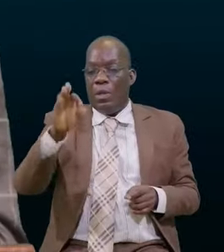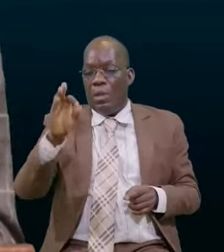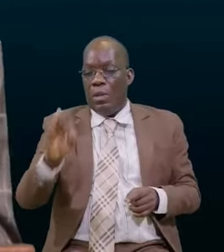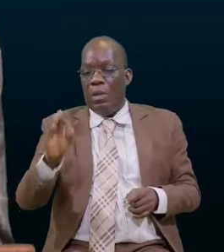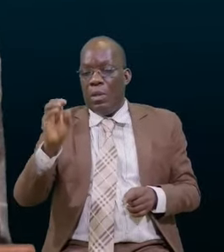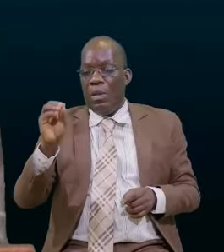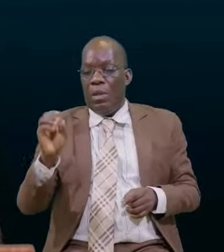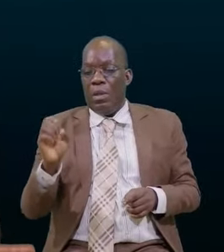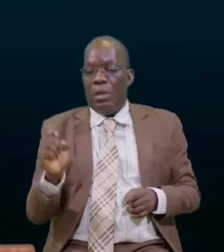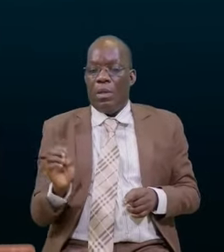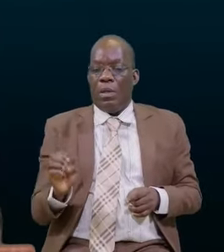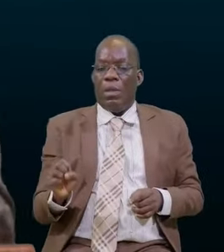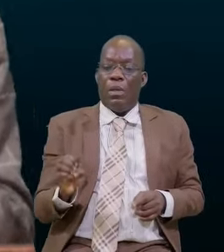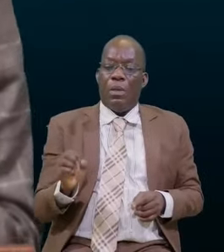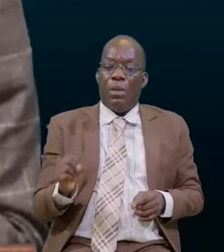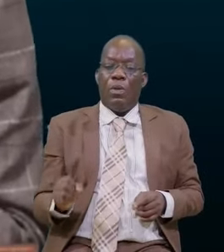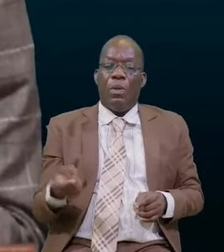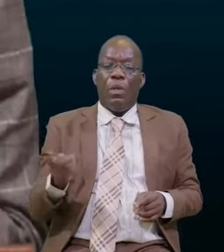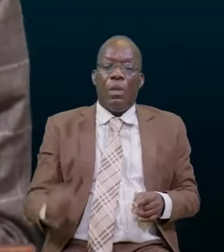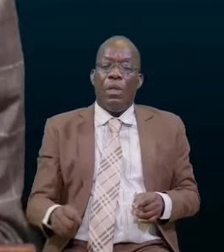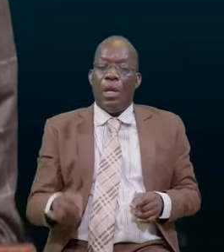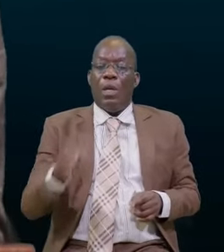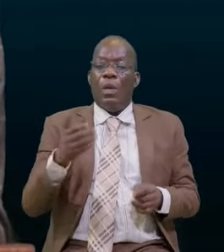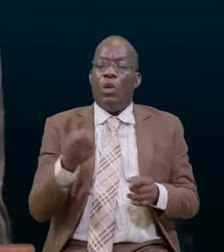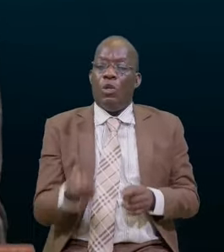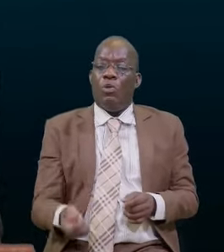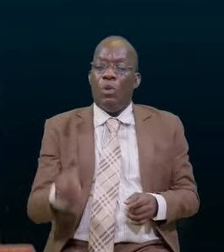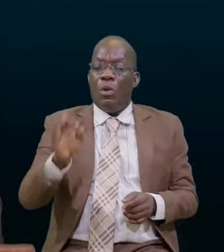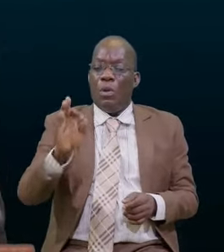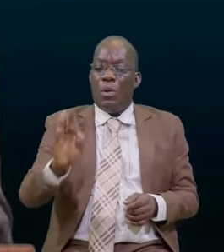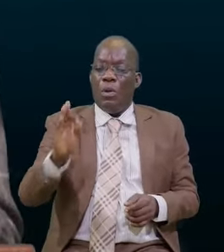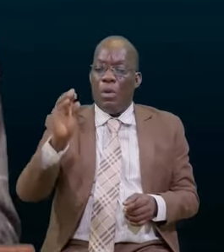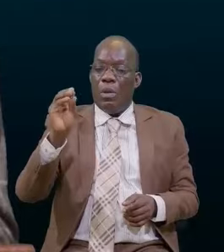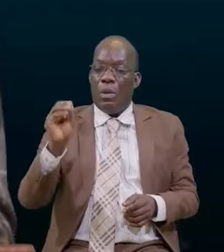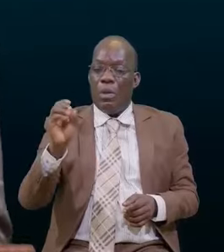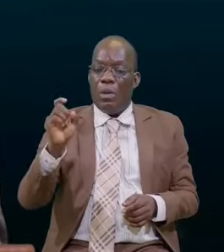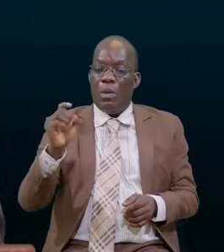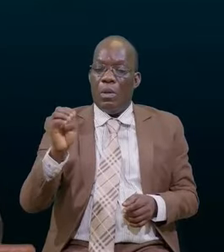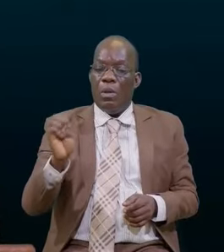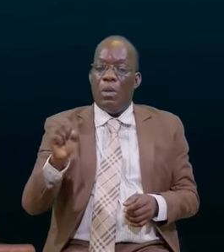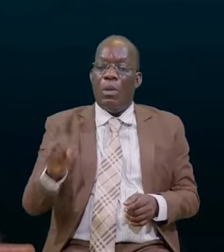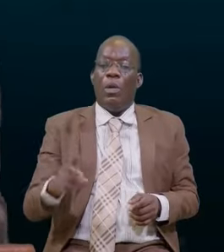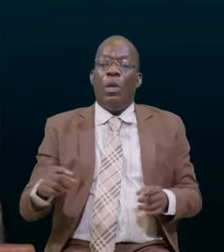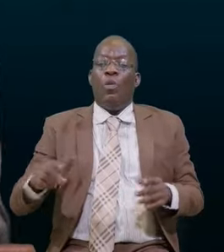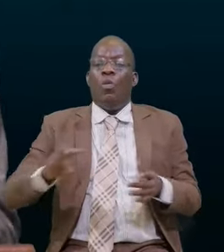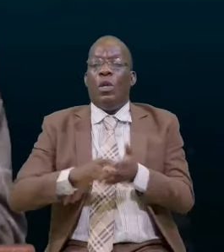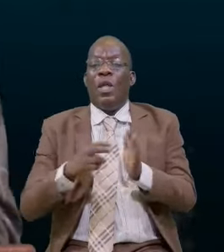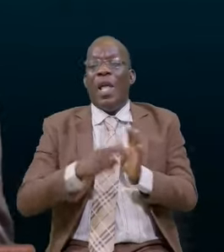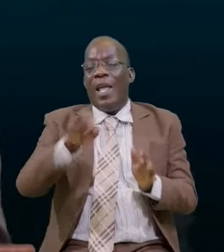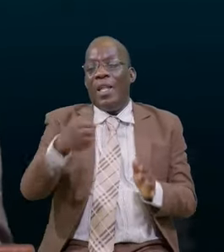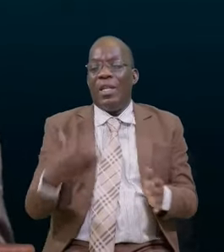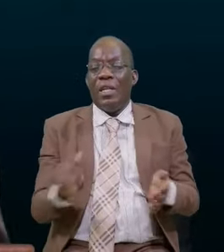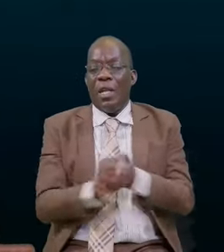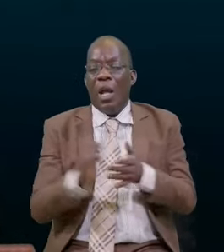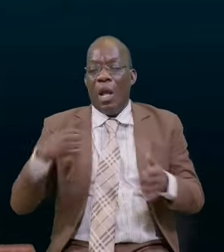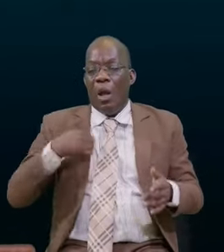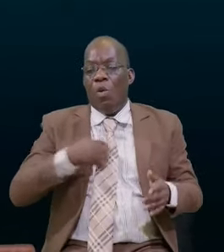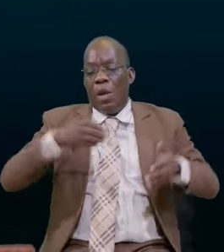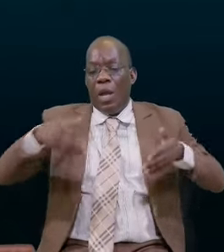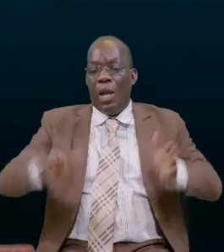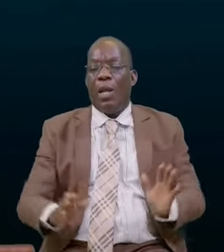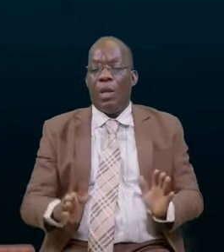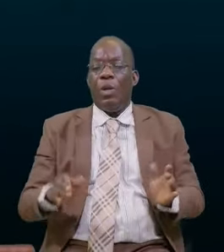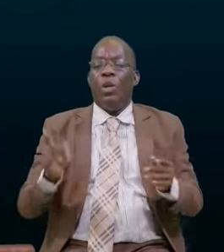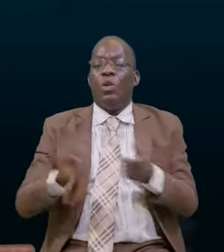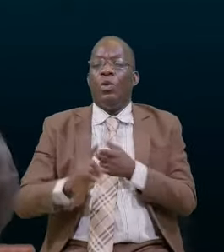foxes refer to whatever we permit to eat of the roots of grace and the fruit of the spirit from our